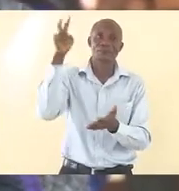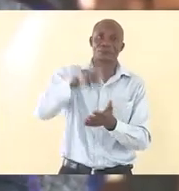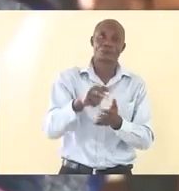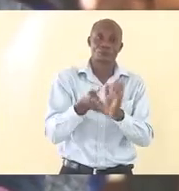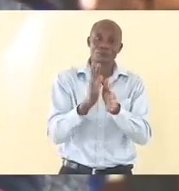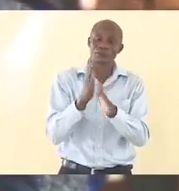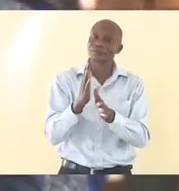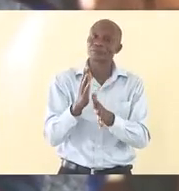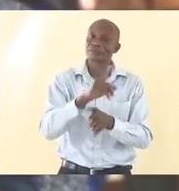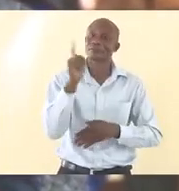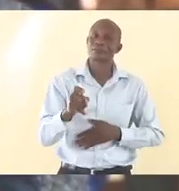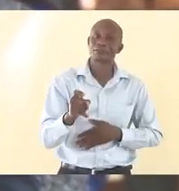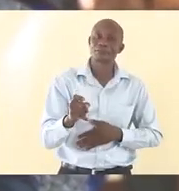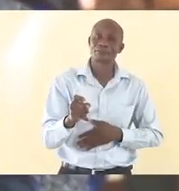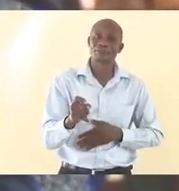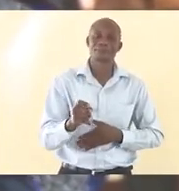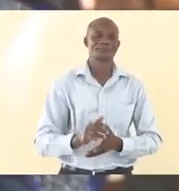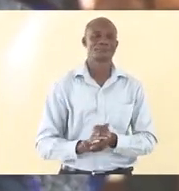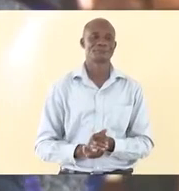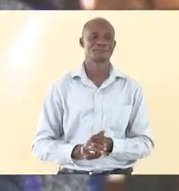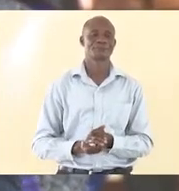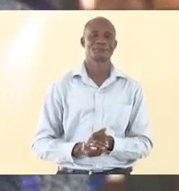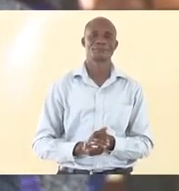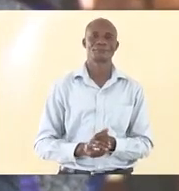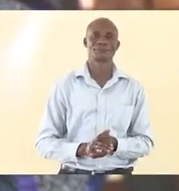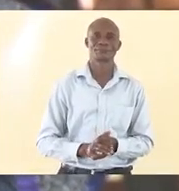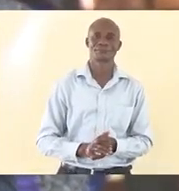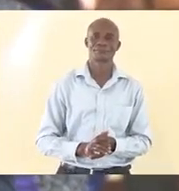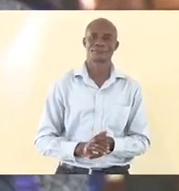You are shaking head for sometimes. Everybody. How can you shake head for everybody?